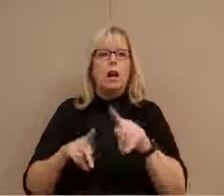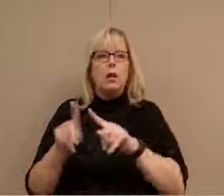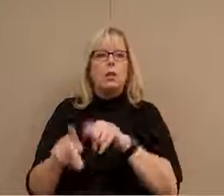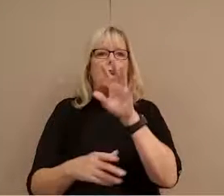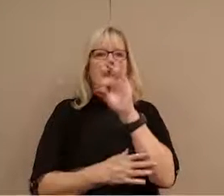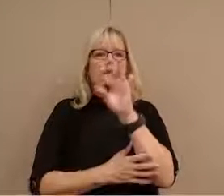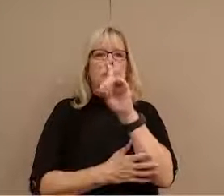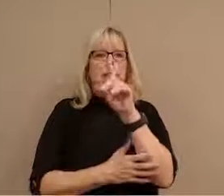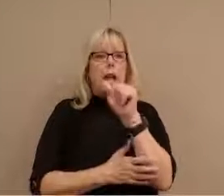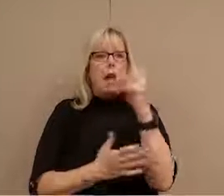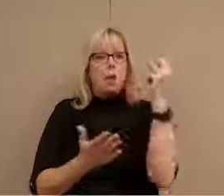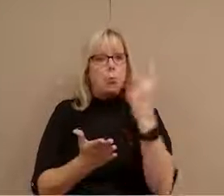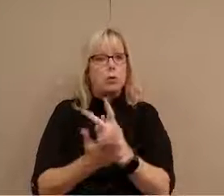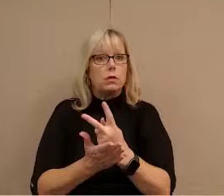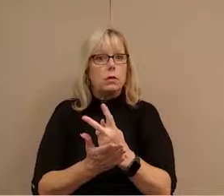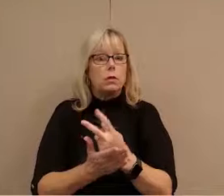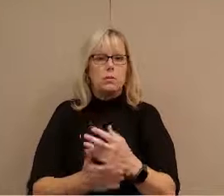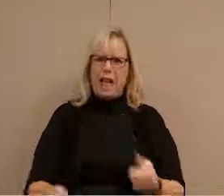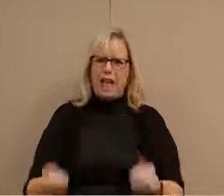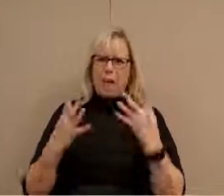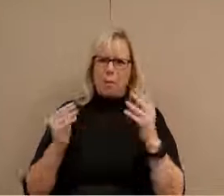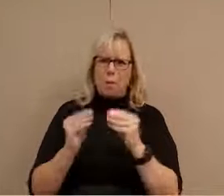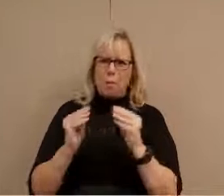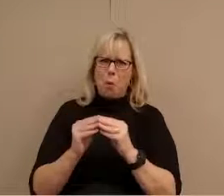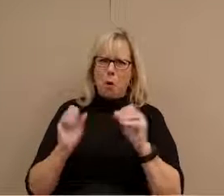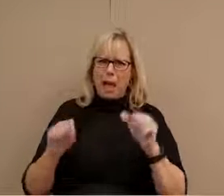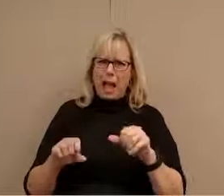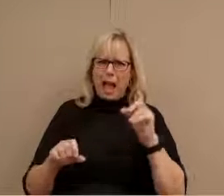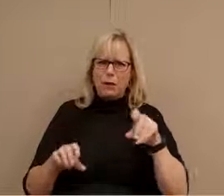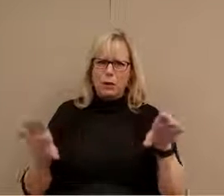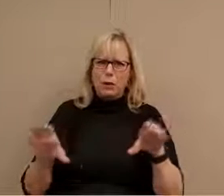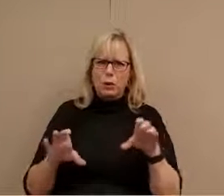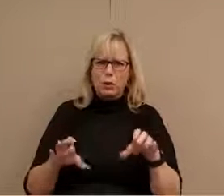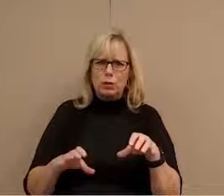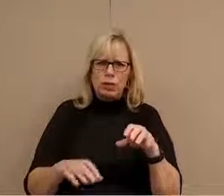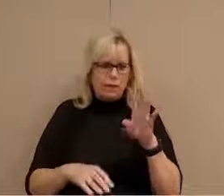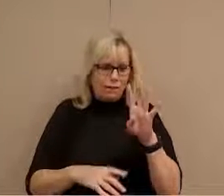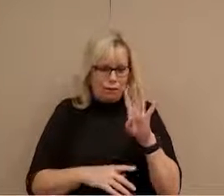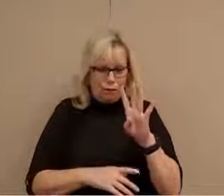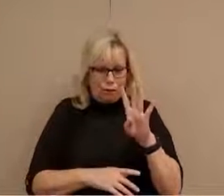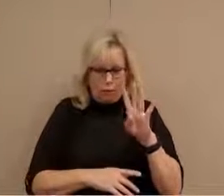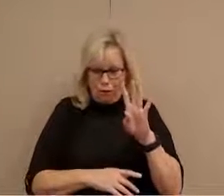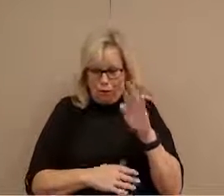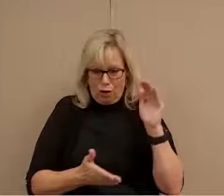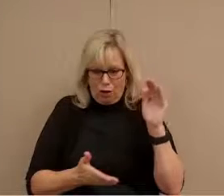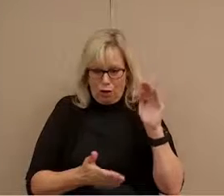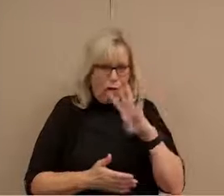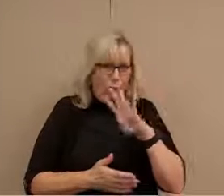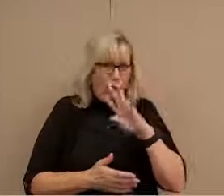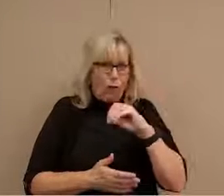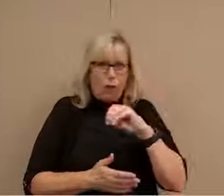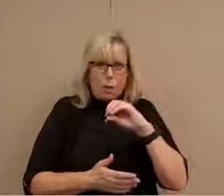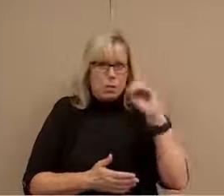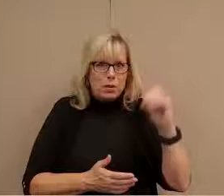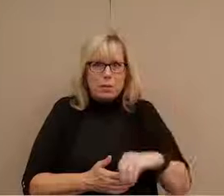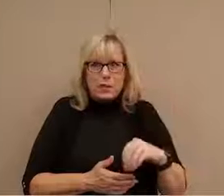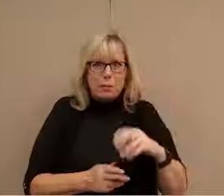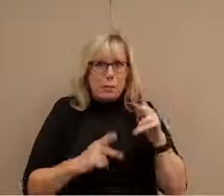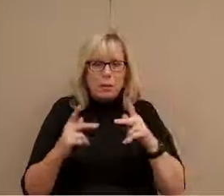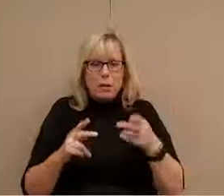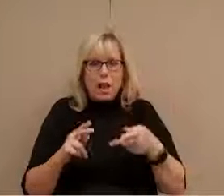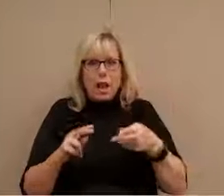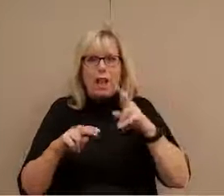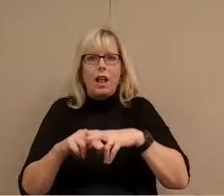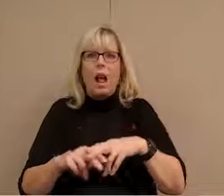approval. And so those things will help. But how much further will it go from the low 40s? I don't know. The other interesting thing is I think it's becoming